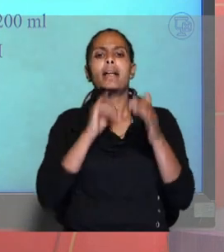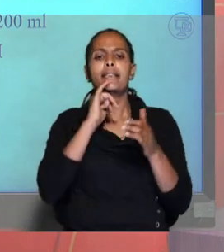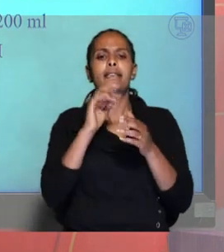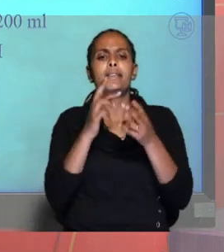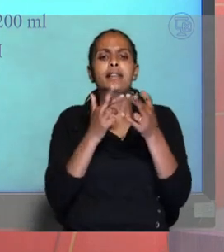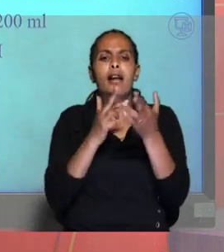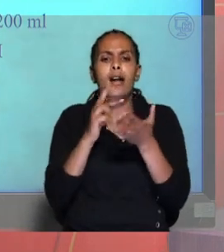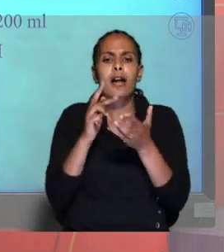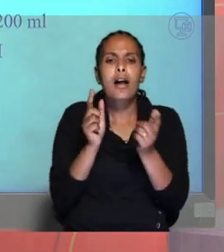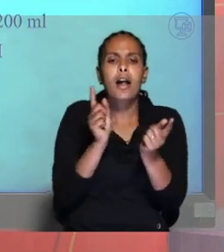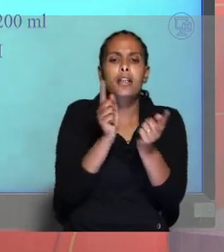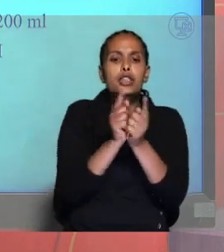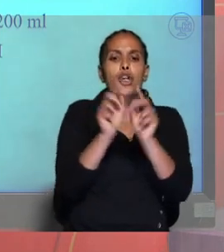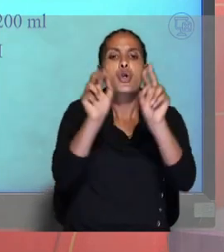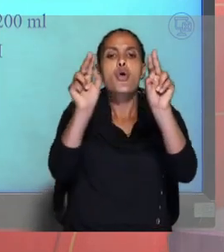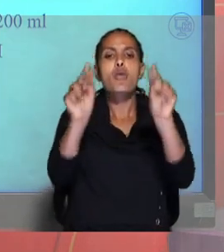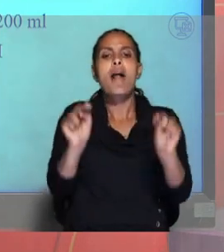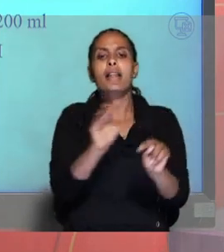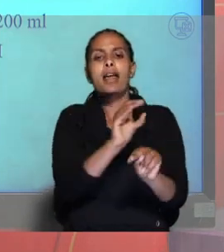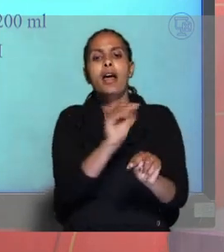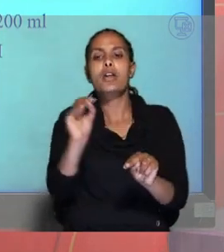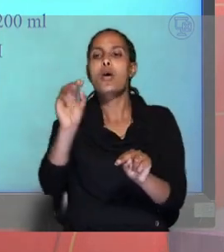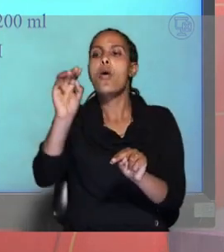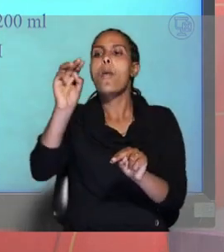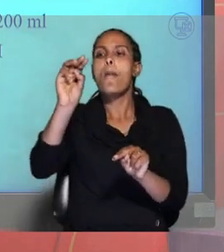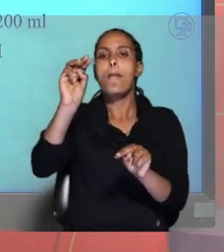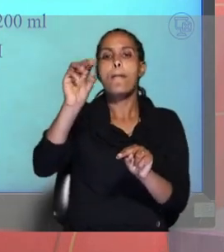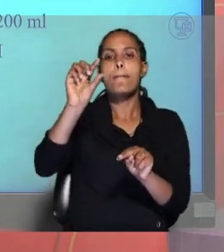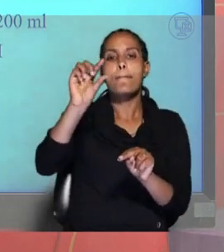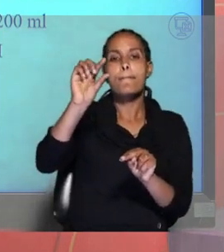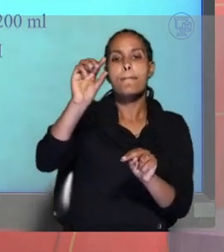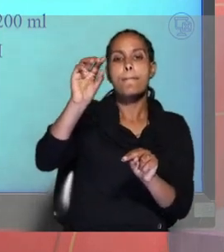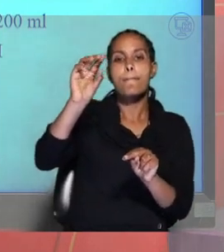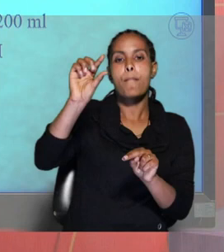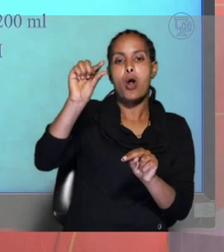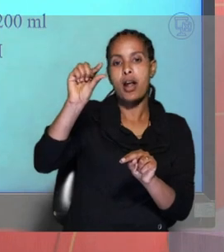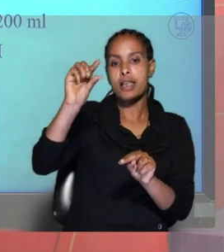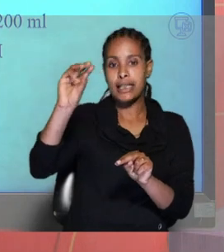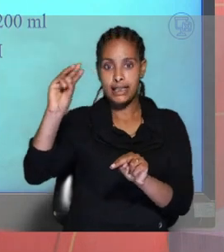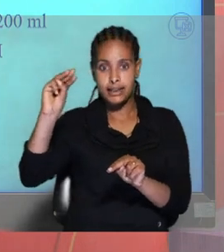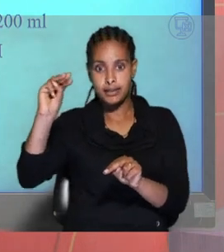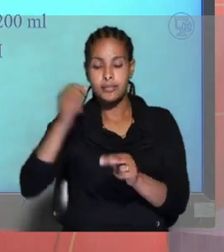the relation between normality and molarity?